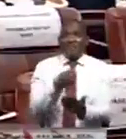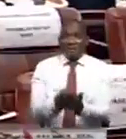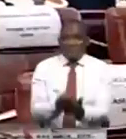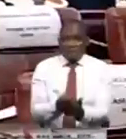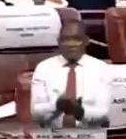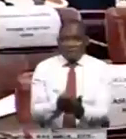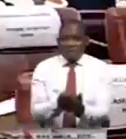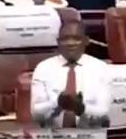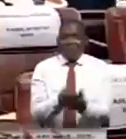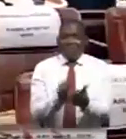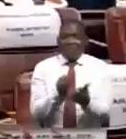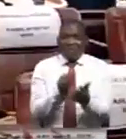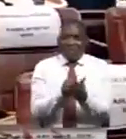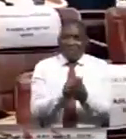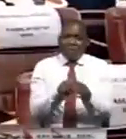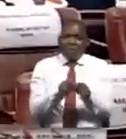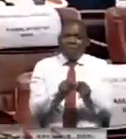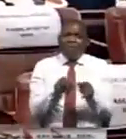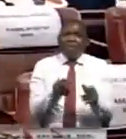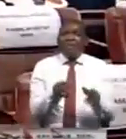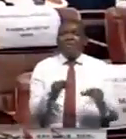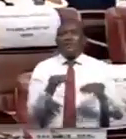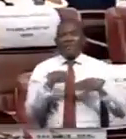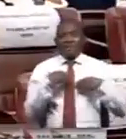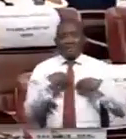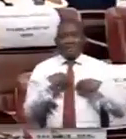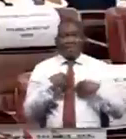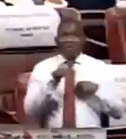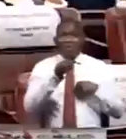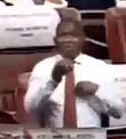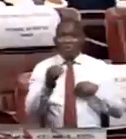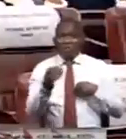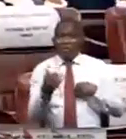is a precondition for that. And in this case,